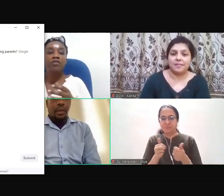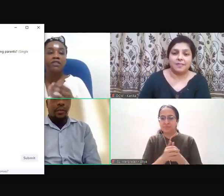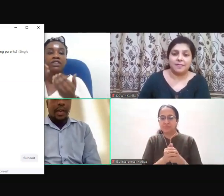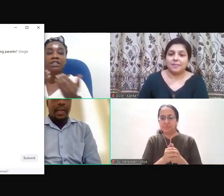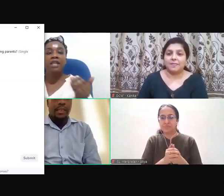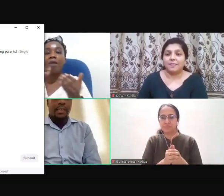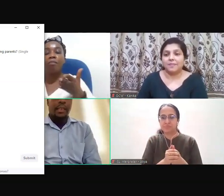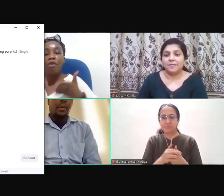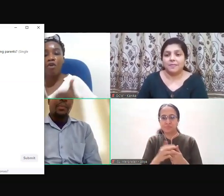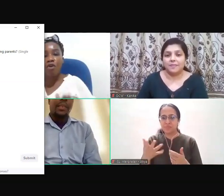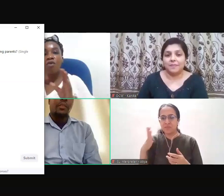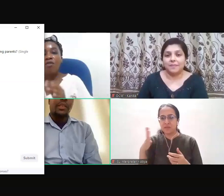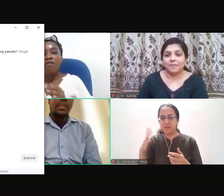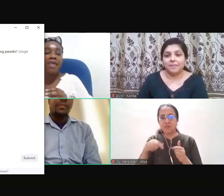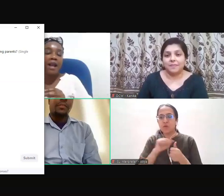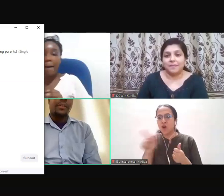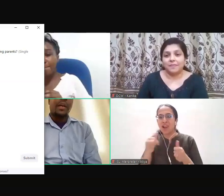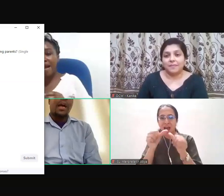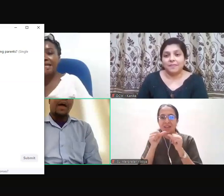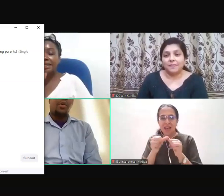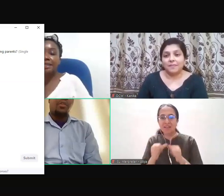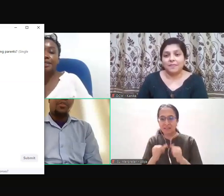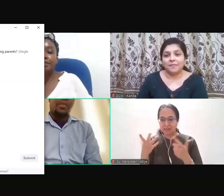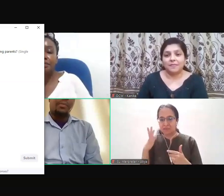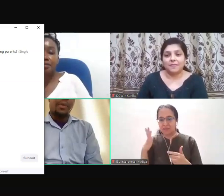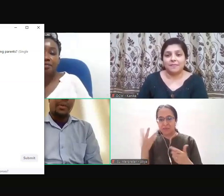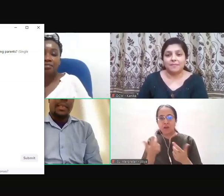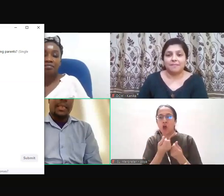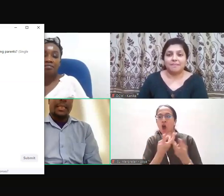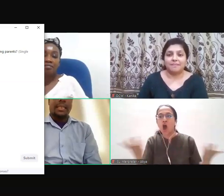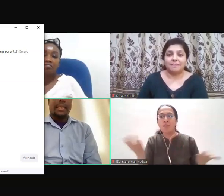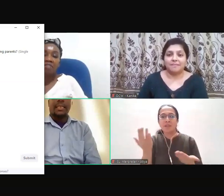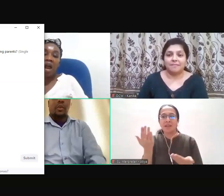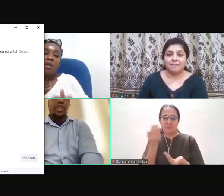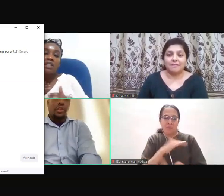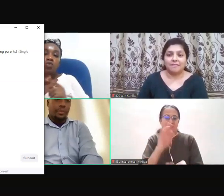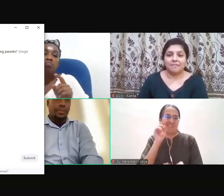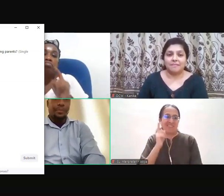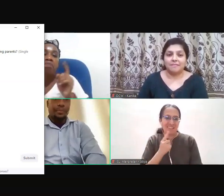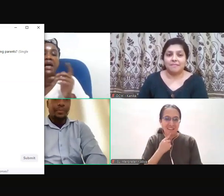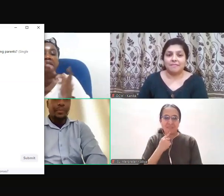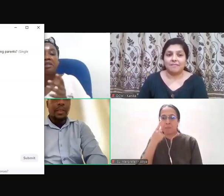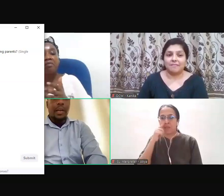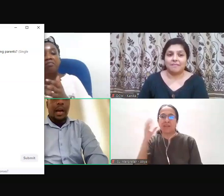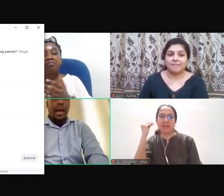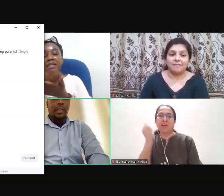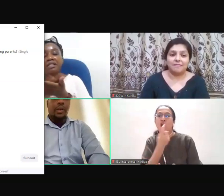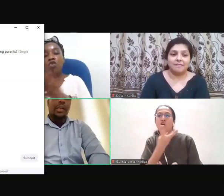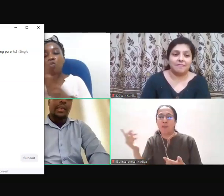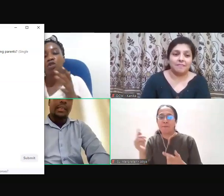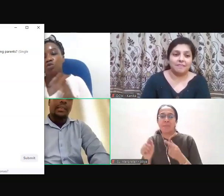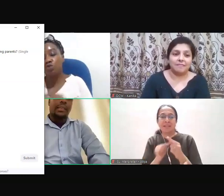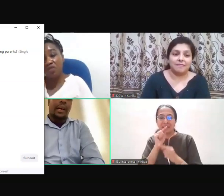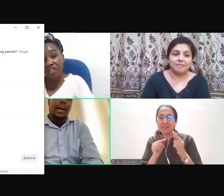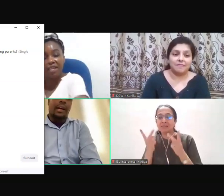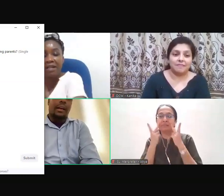as we wait for the answers, what percentage of the deaf are born of hearing parents? That's the question. So you can